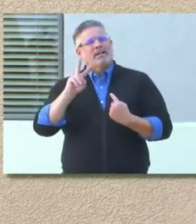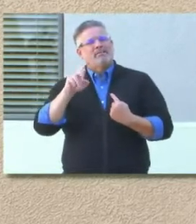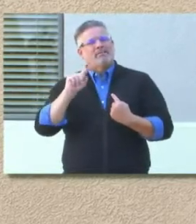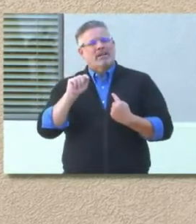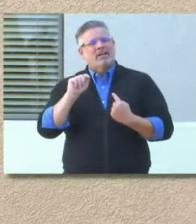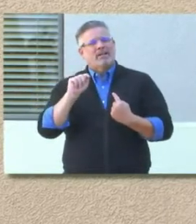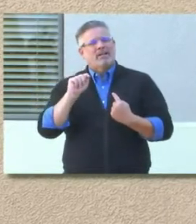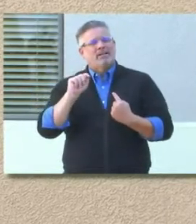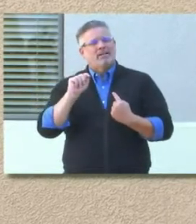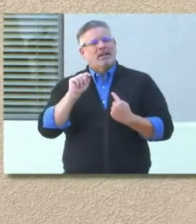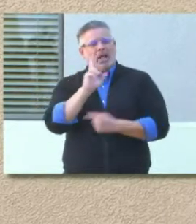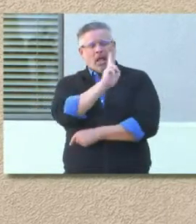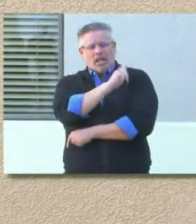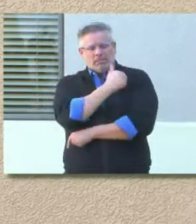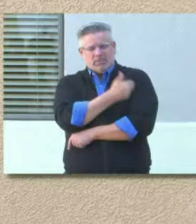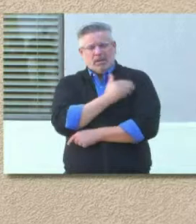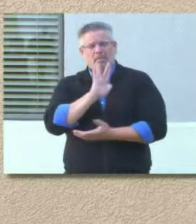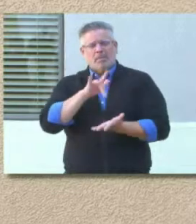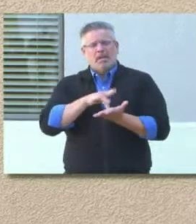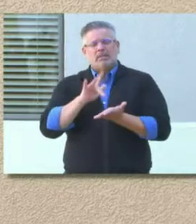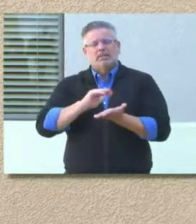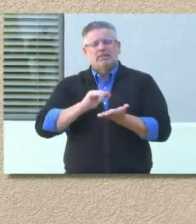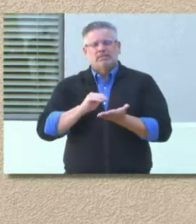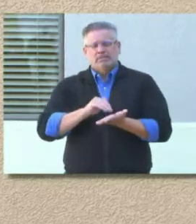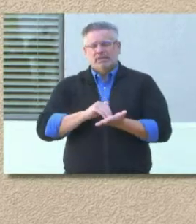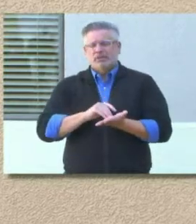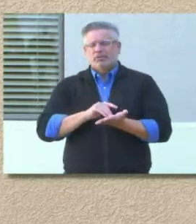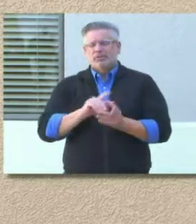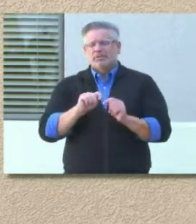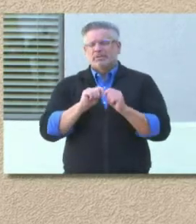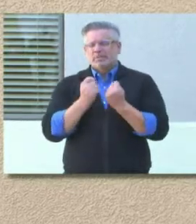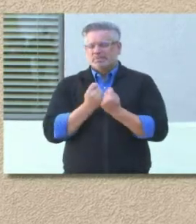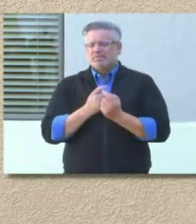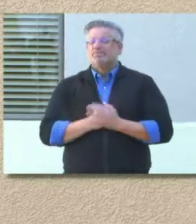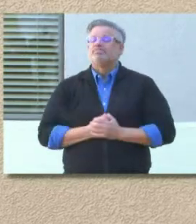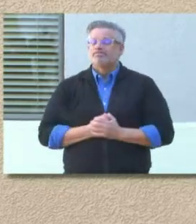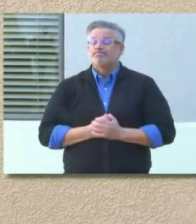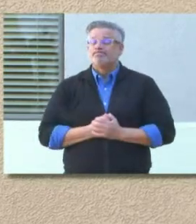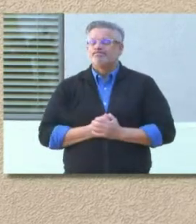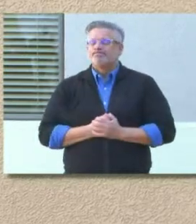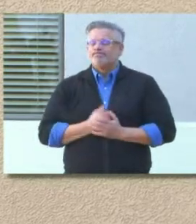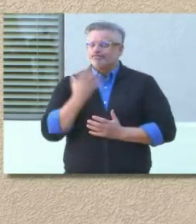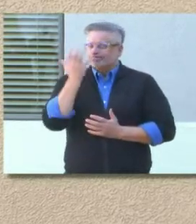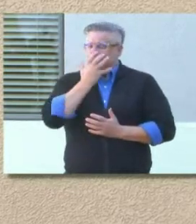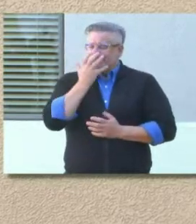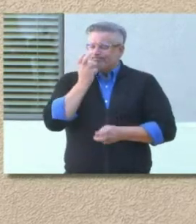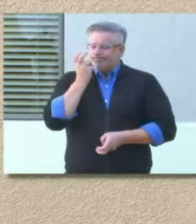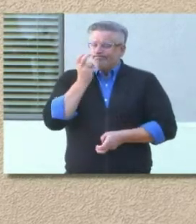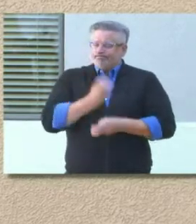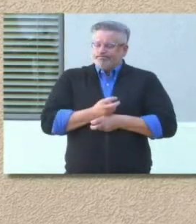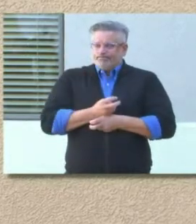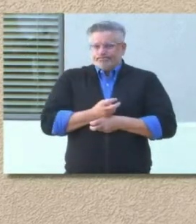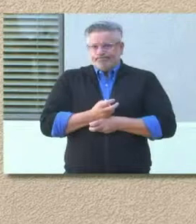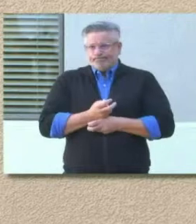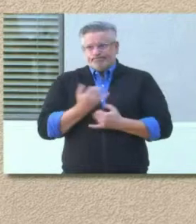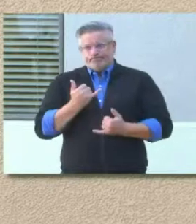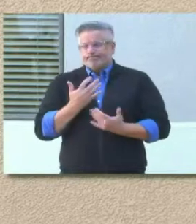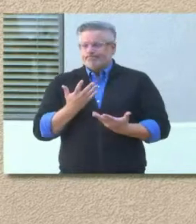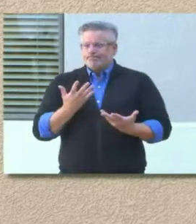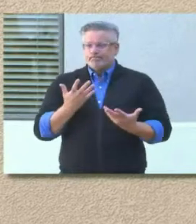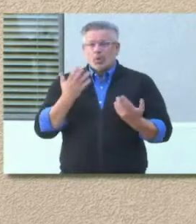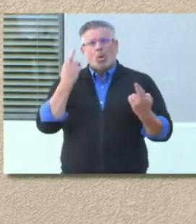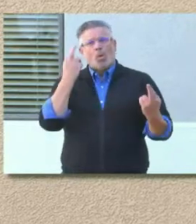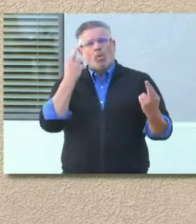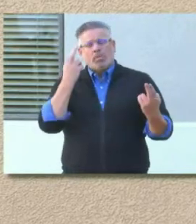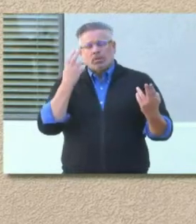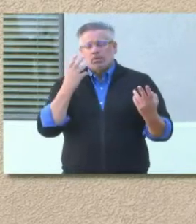Veteran Hospital Medical Center team. These are trying times, and we have reasons, however, to be hopeful. Just